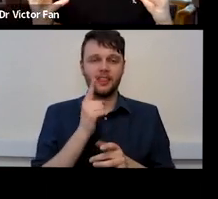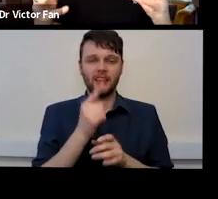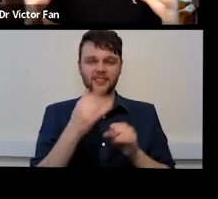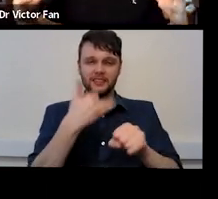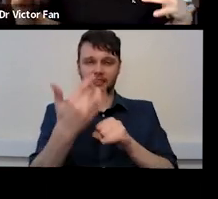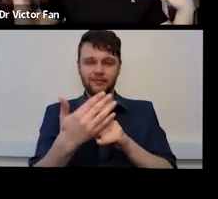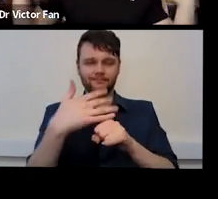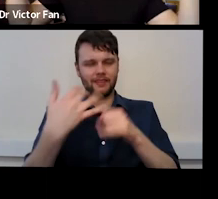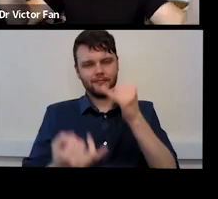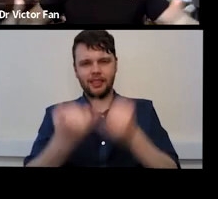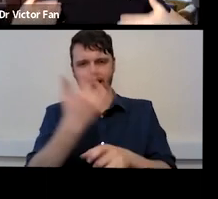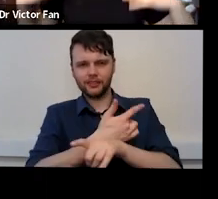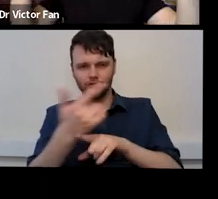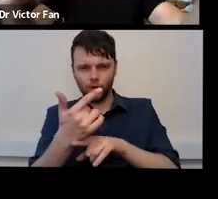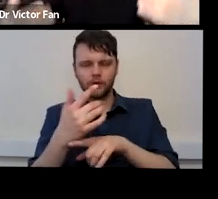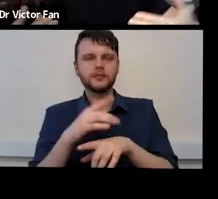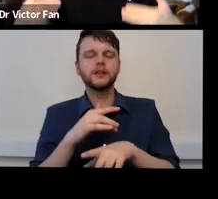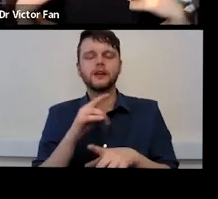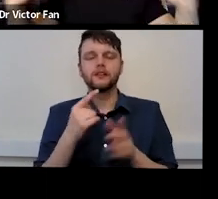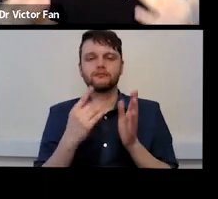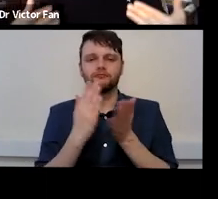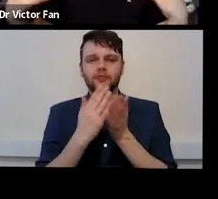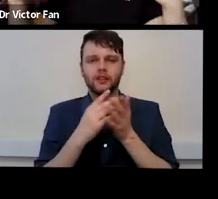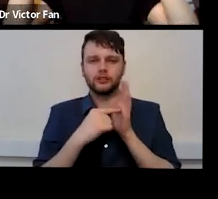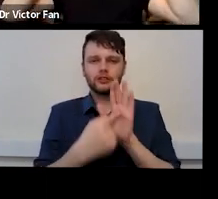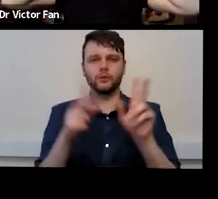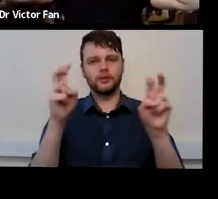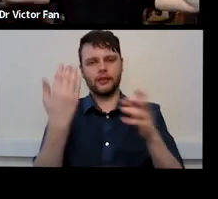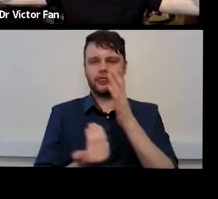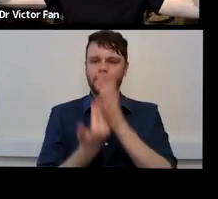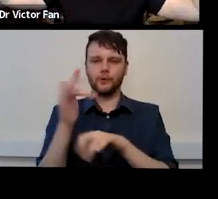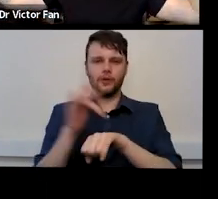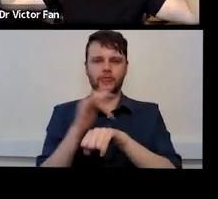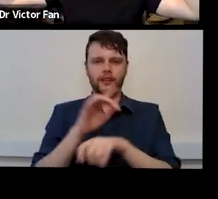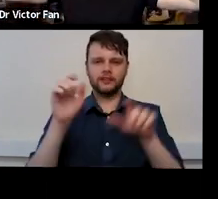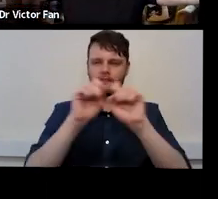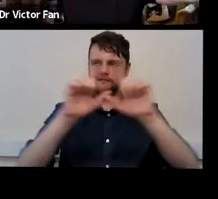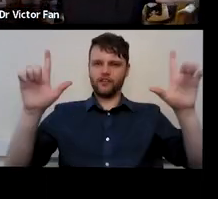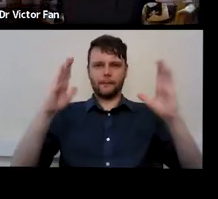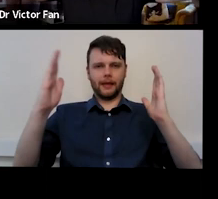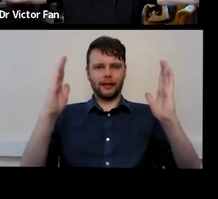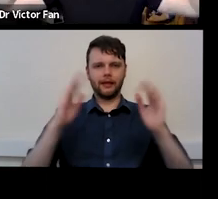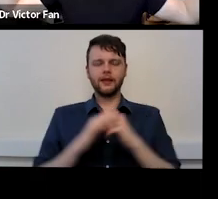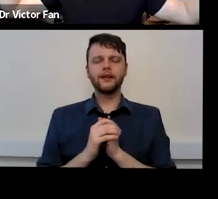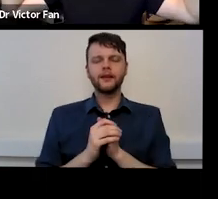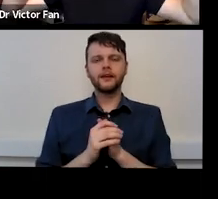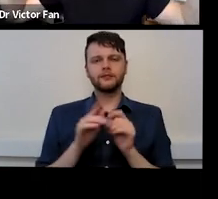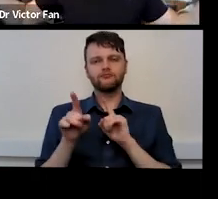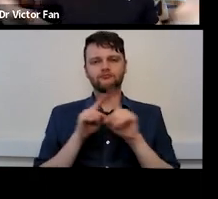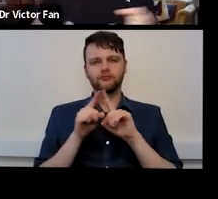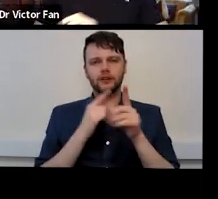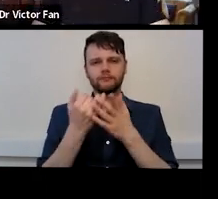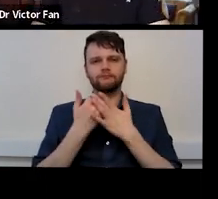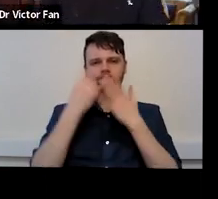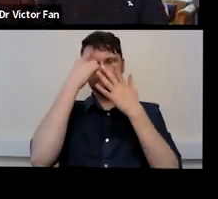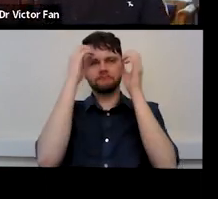And you can see that the film uses the kind of new theater framing, or almost like a proscenium, to give us a very